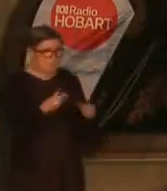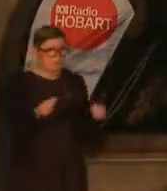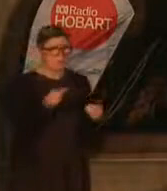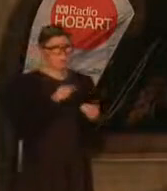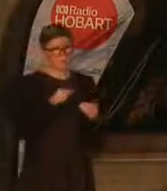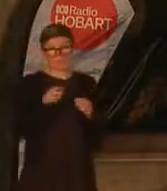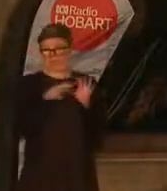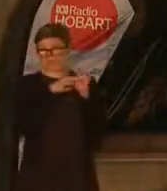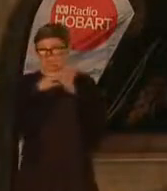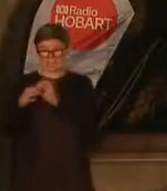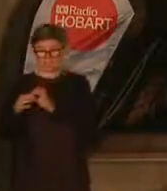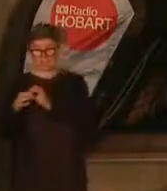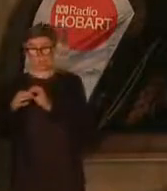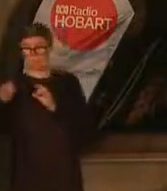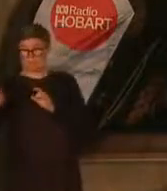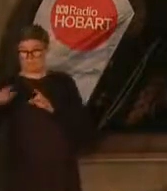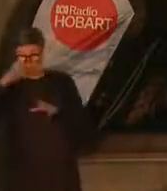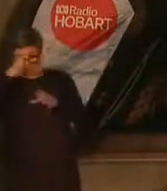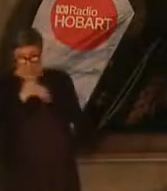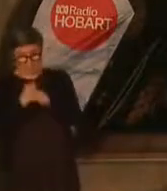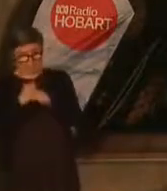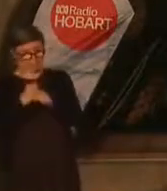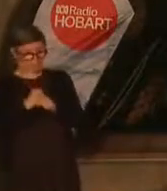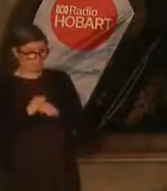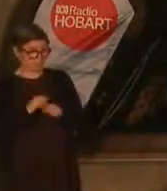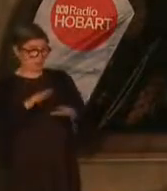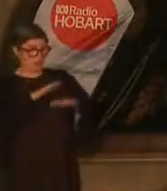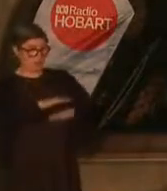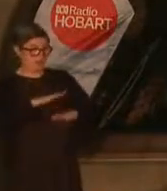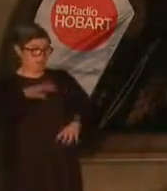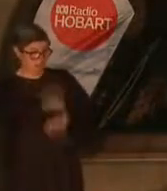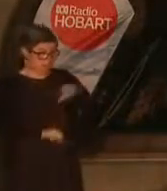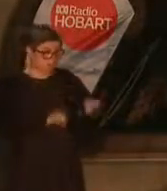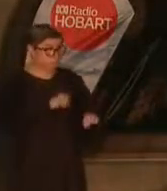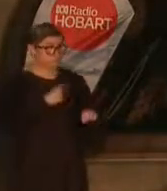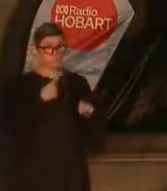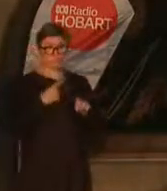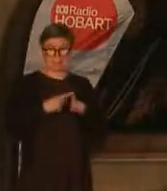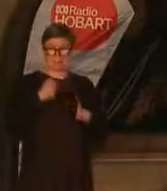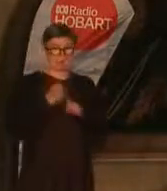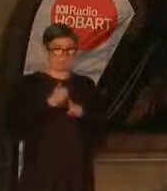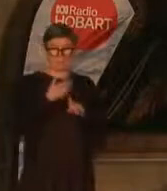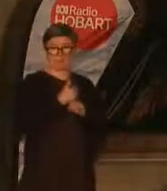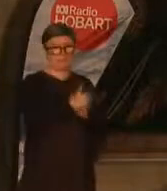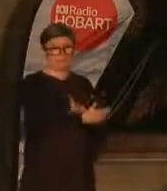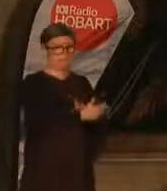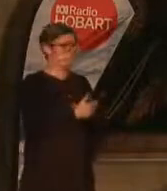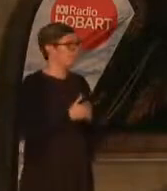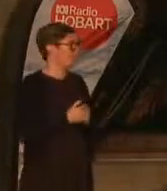justified colonisation and what happened after that. And I guess, you know, it was that